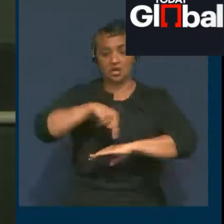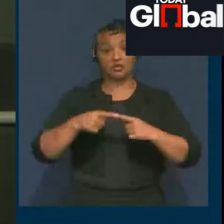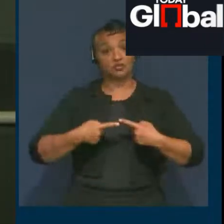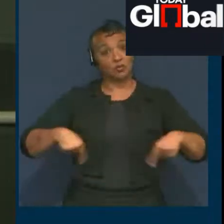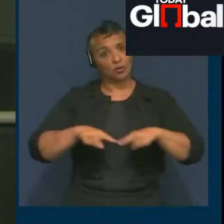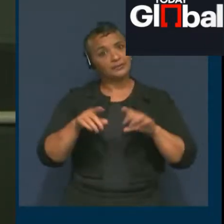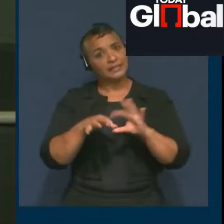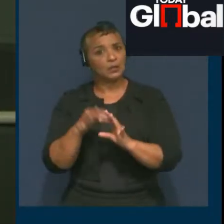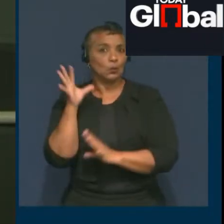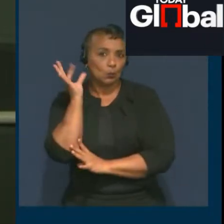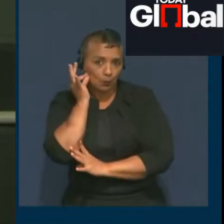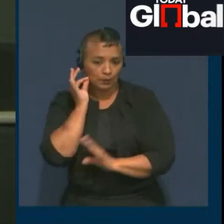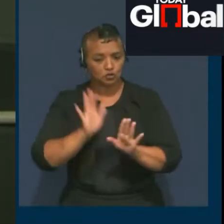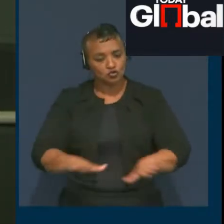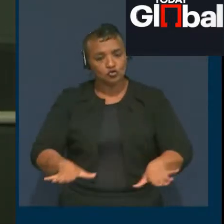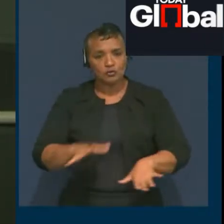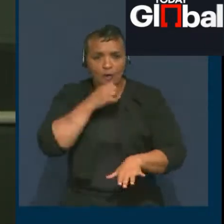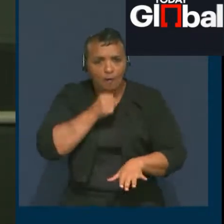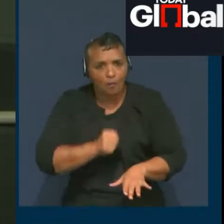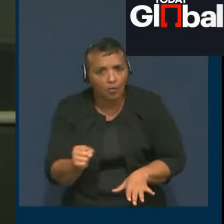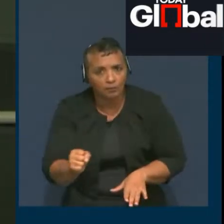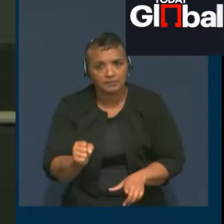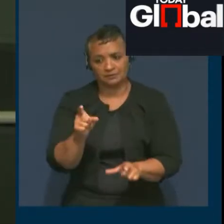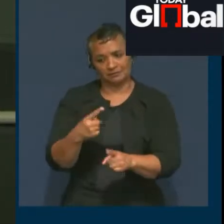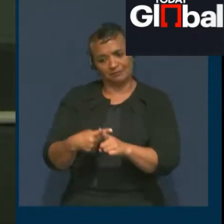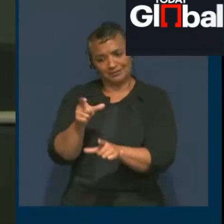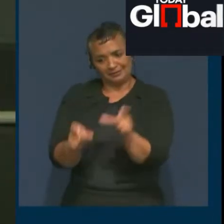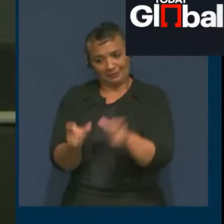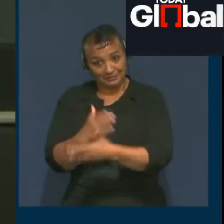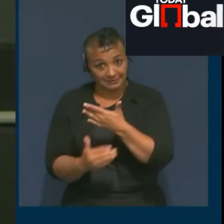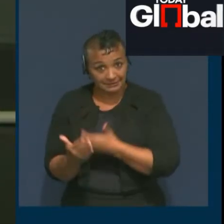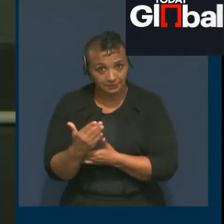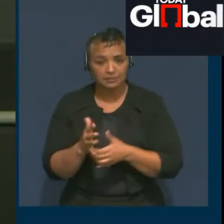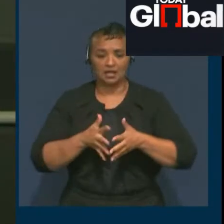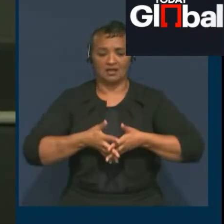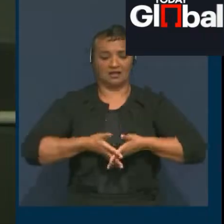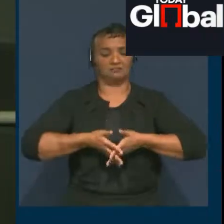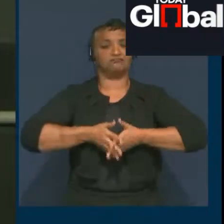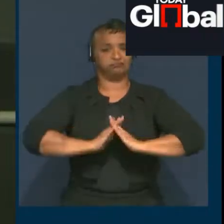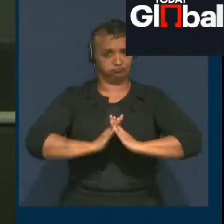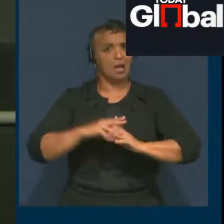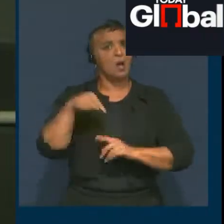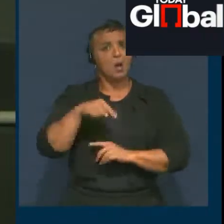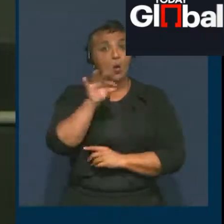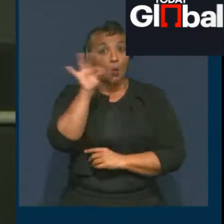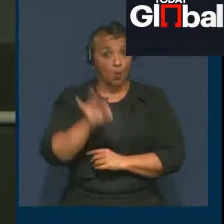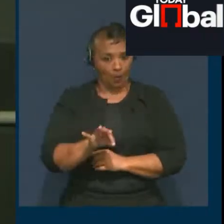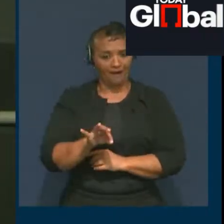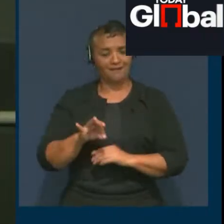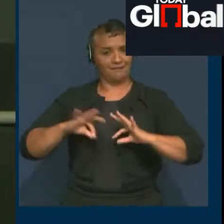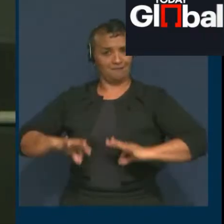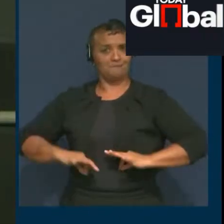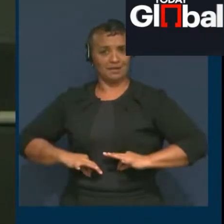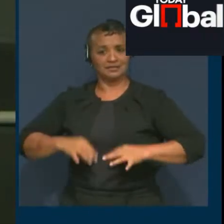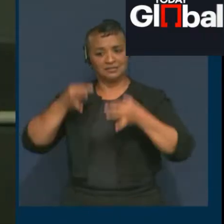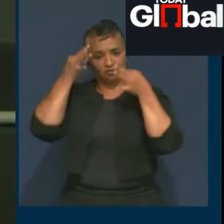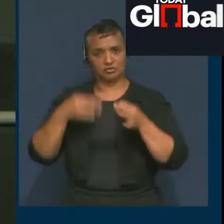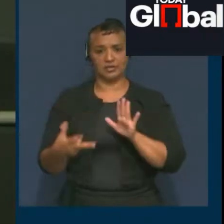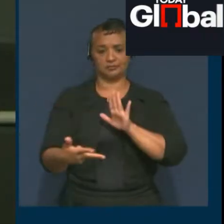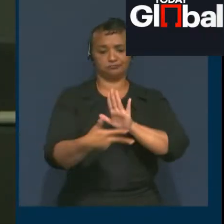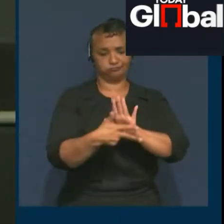Women, Children, Older Persons, and Persons with Disabilities was also established pursuant to Council of Ministers Decision number 26